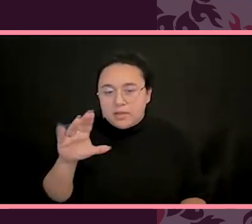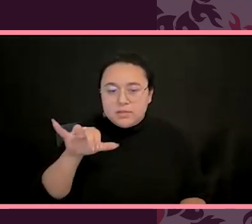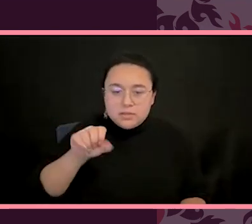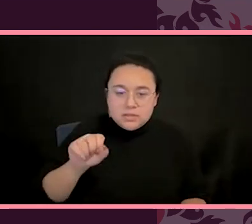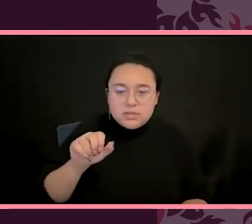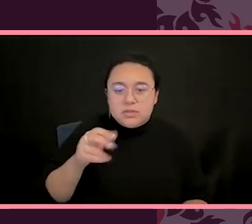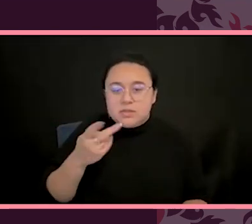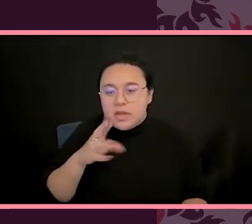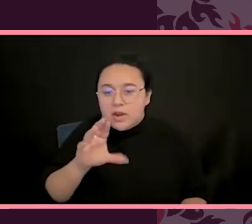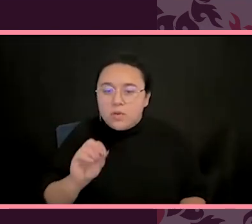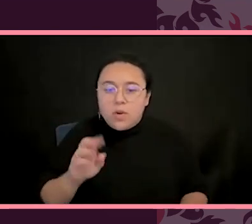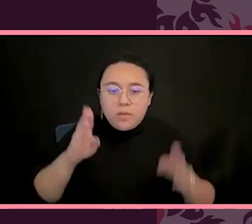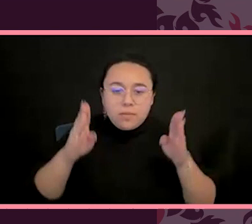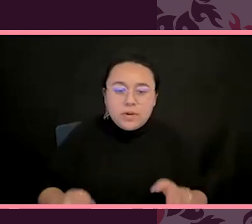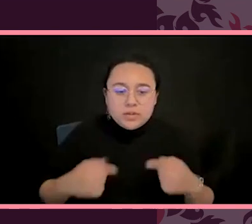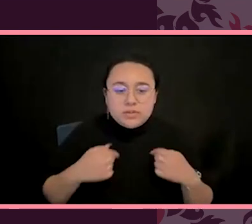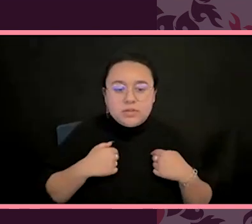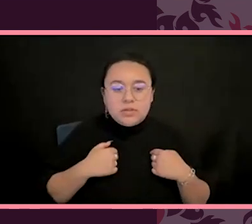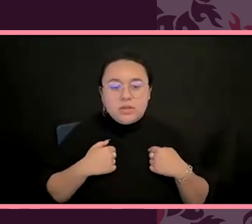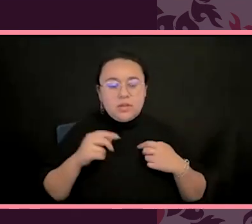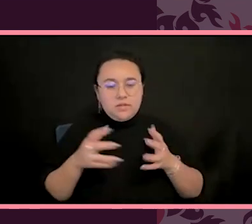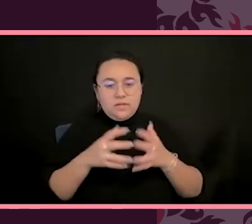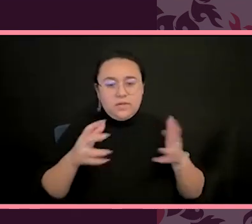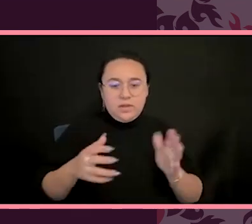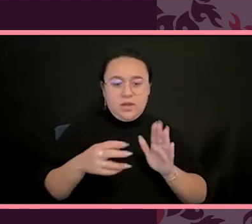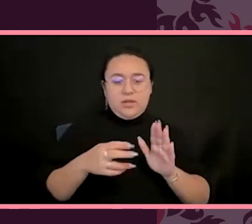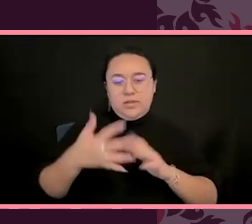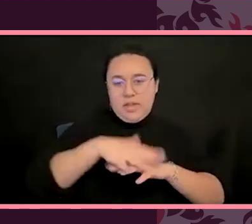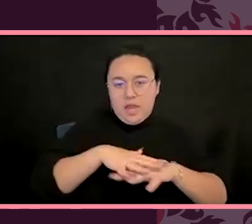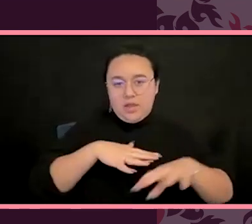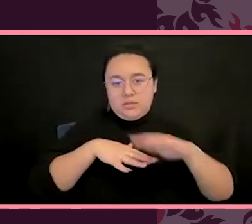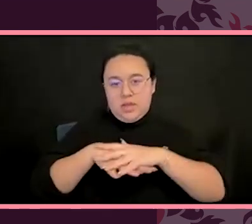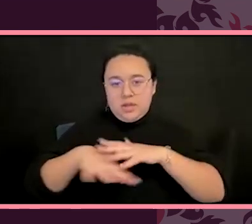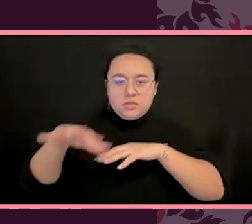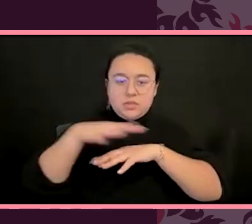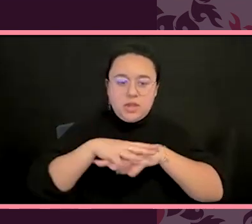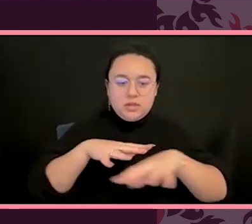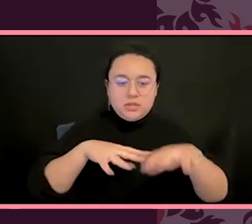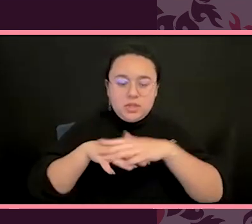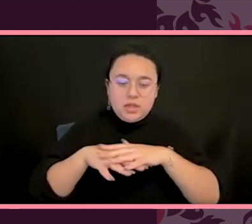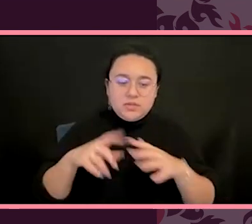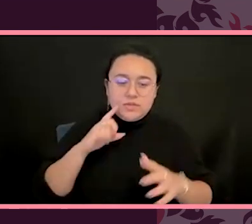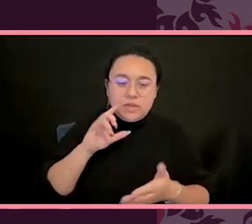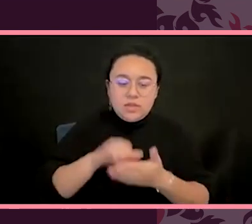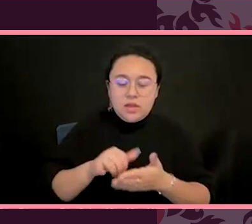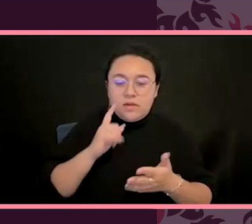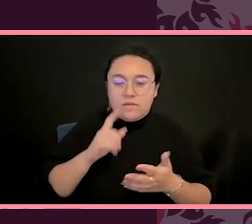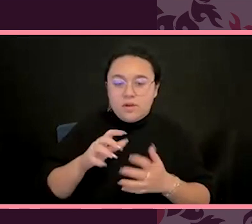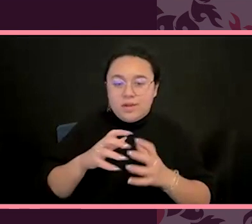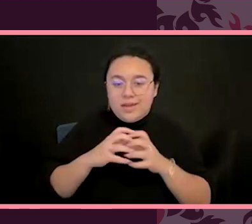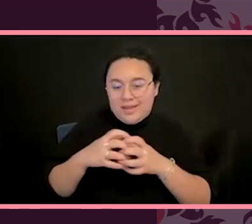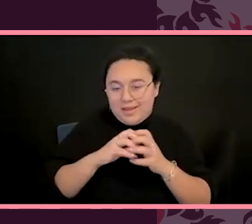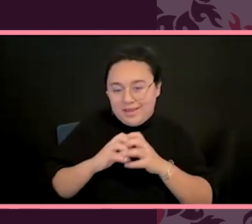hetero, individual. And so there's a lot of layers to that. And then with the intersectionality piece, you